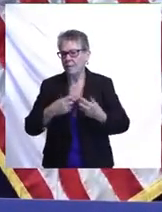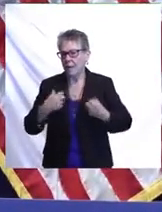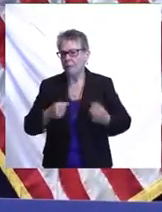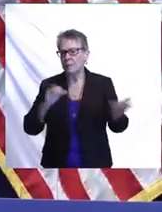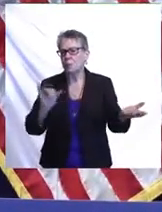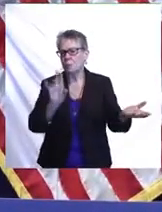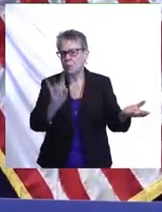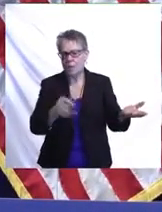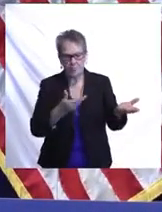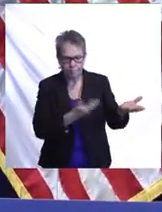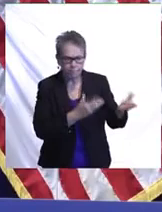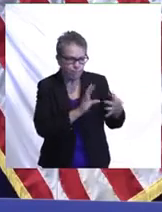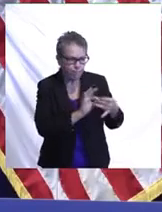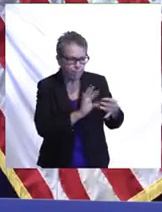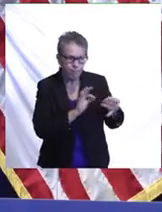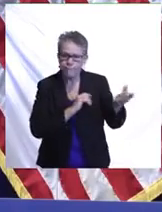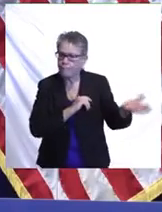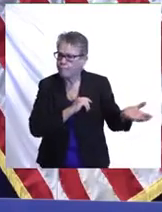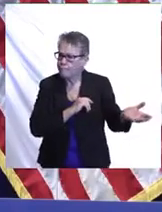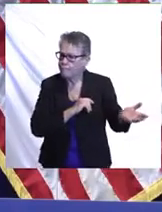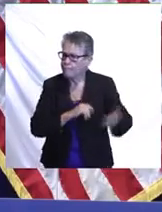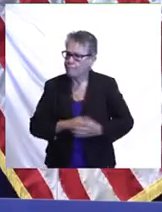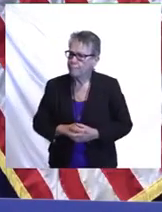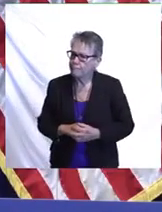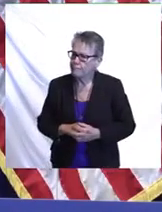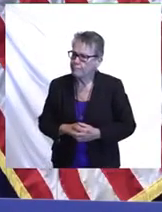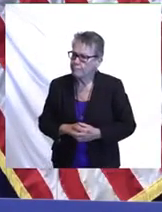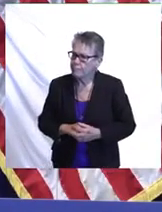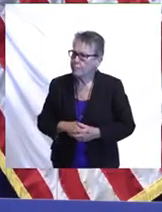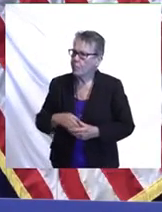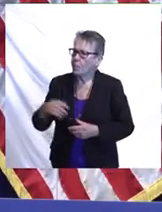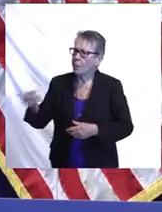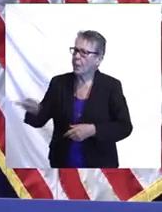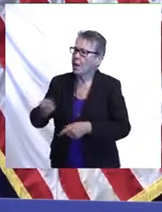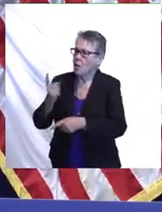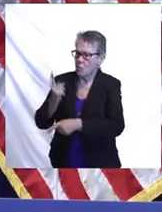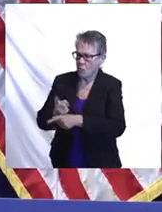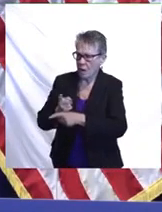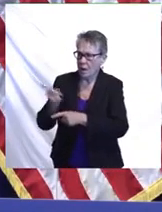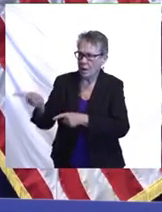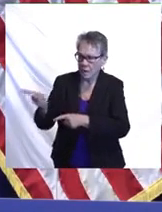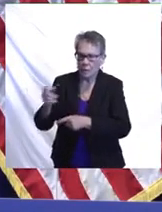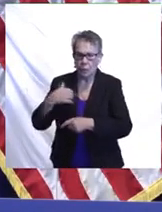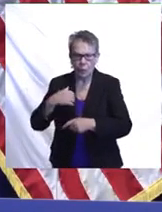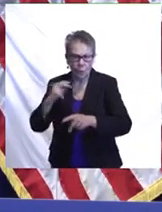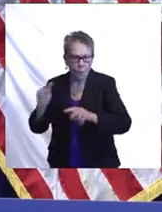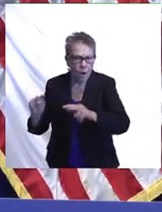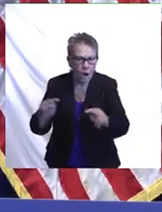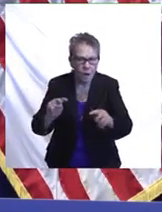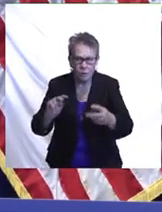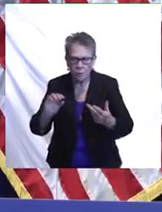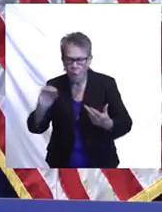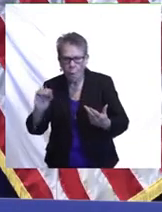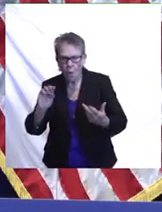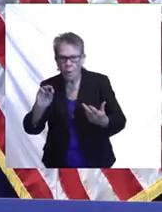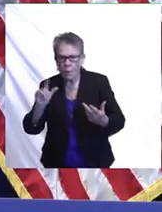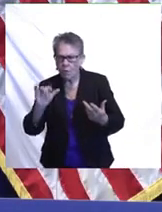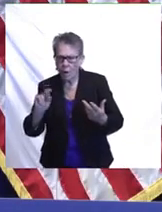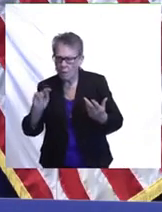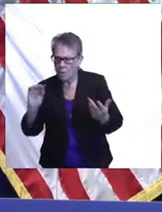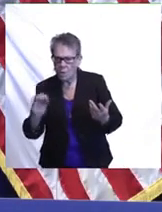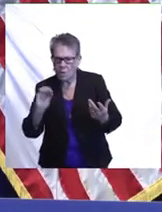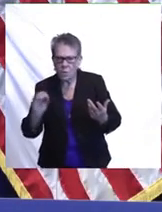is closely monitoring information about the Omicron variant. The World Health Organization has designated it